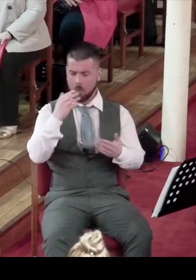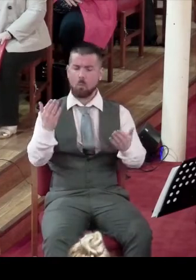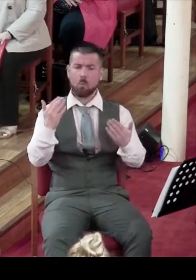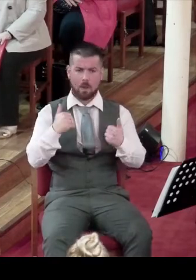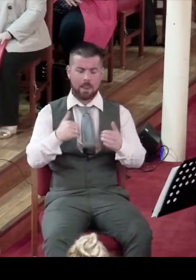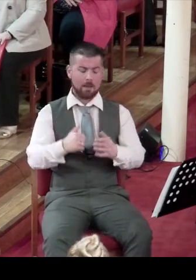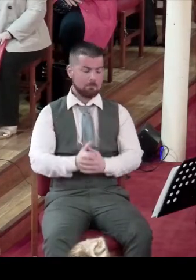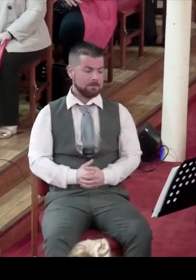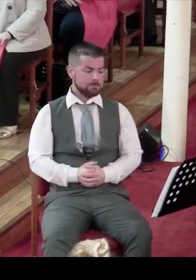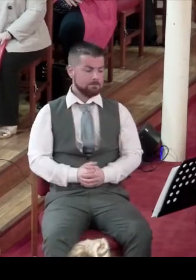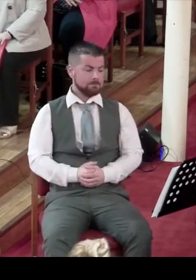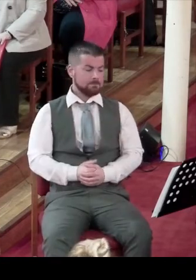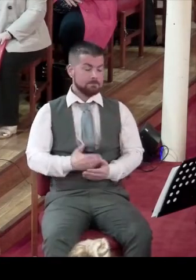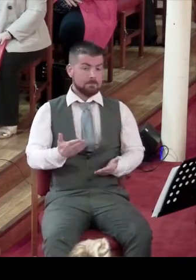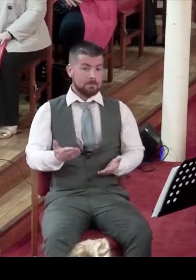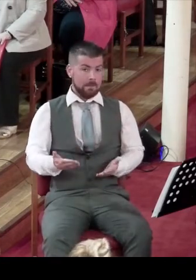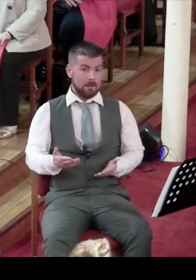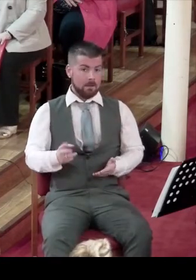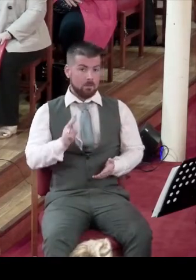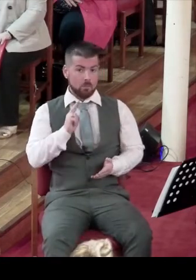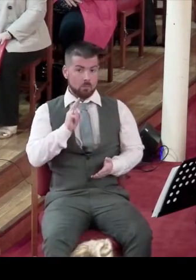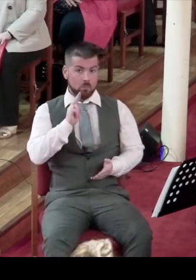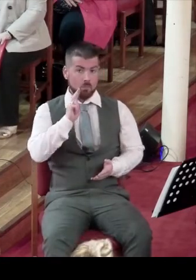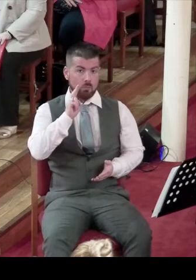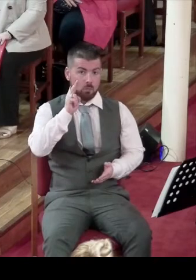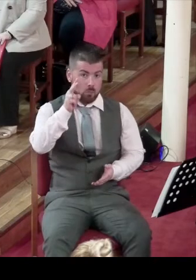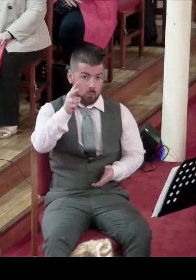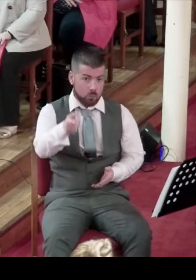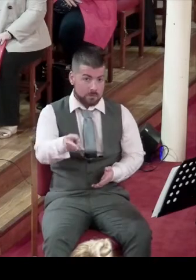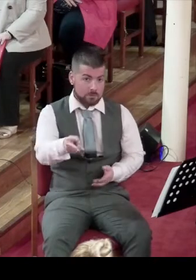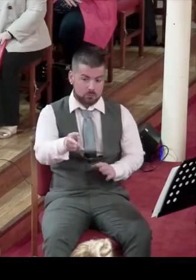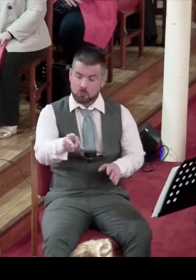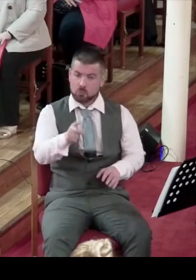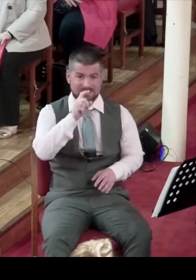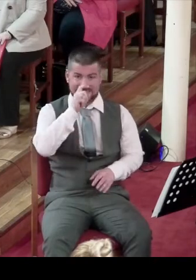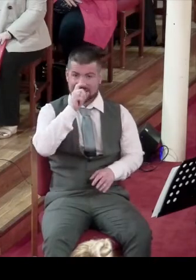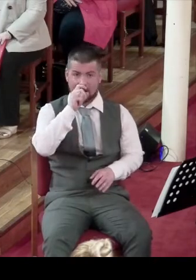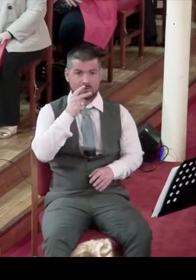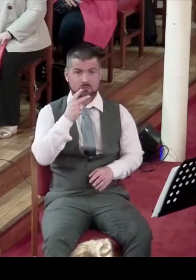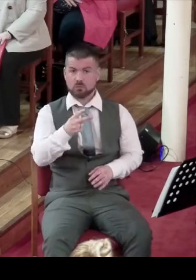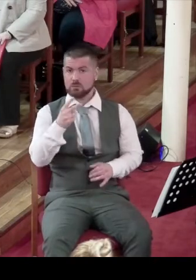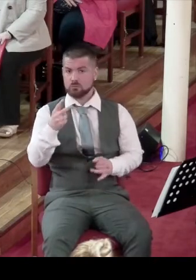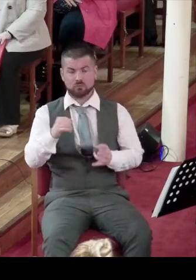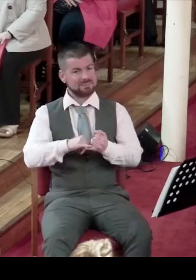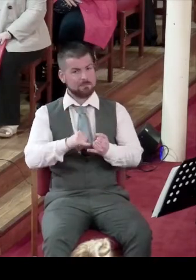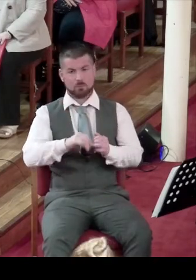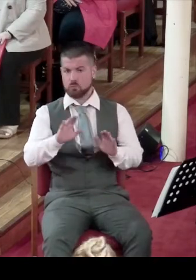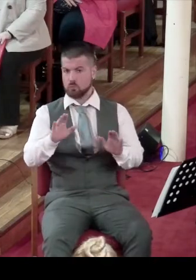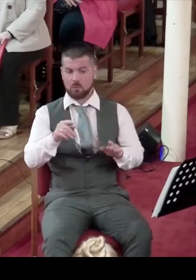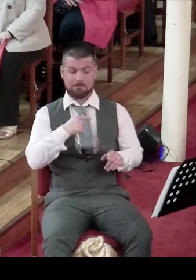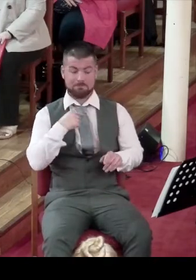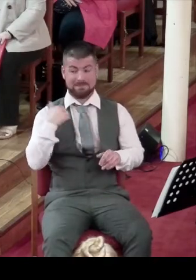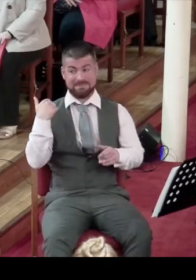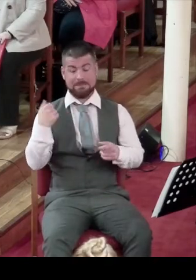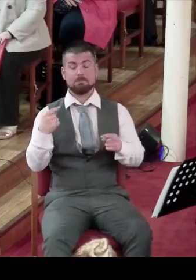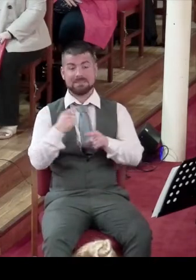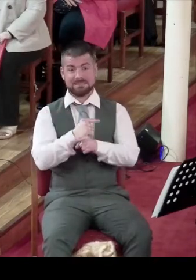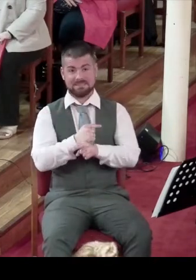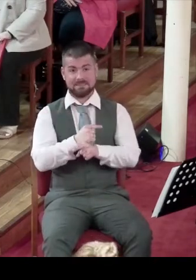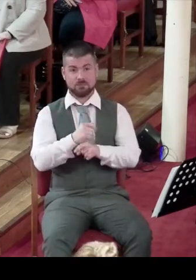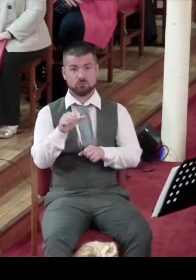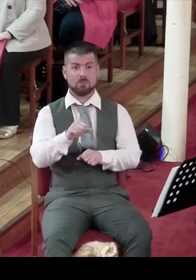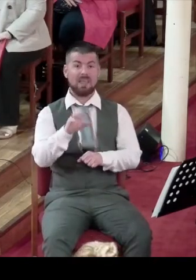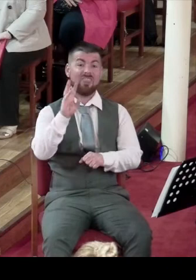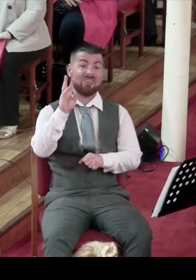welcome to that. And then the following week, it's actually not Saturday the 20th of September, just a wee correction there. It's